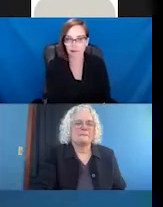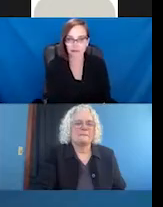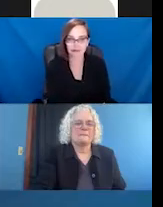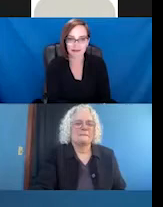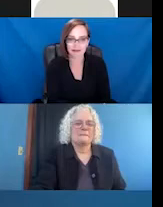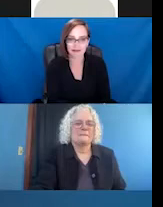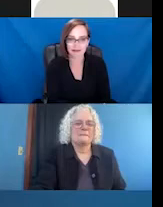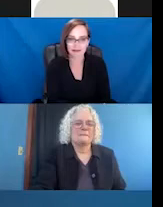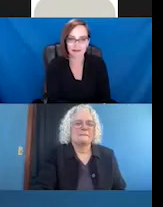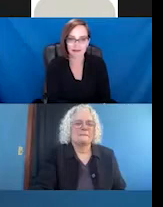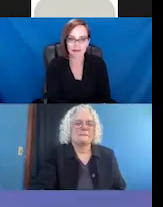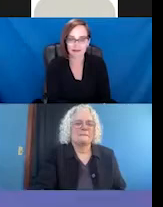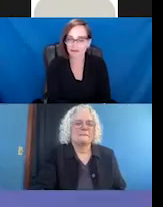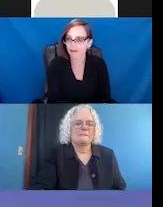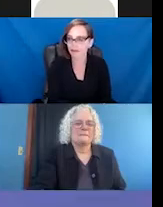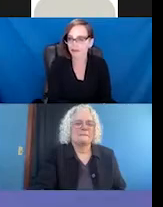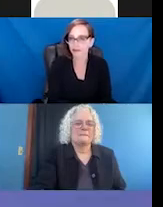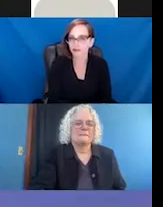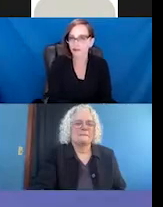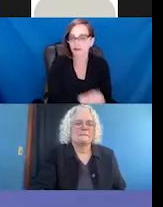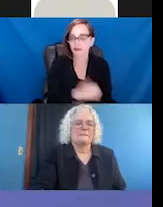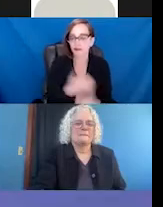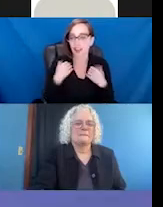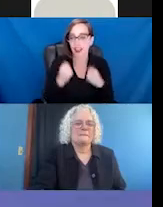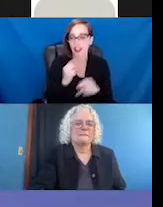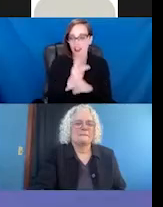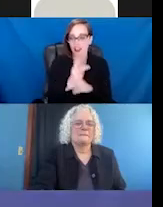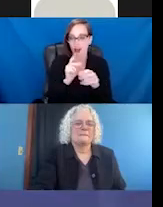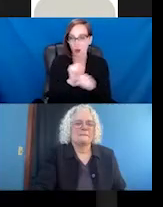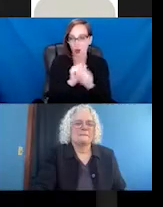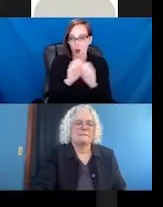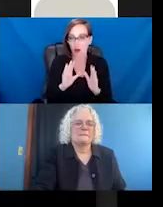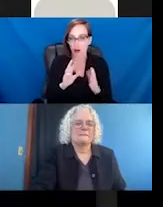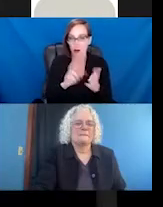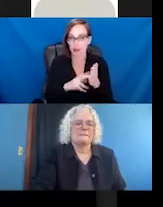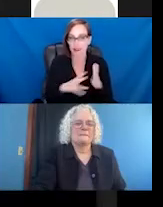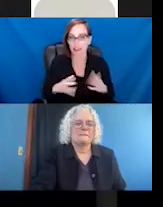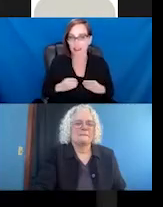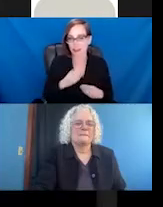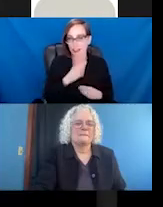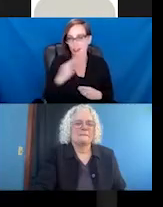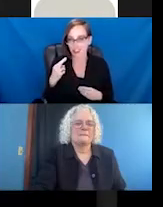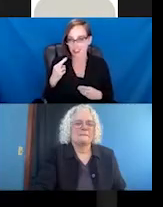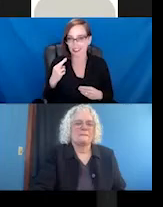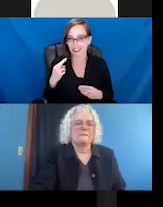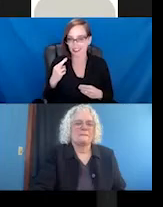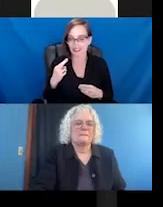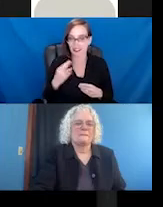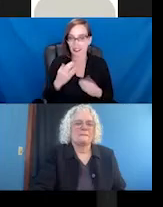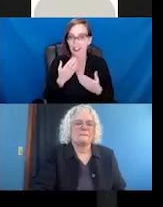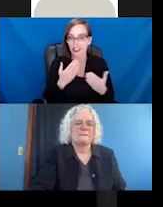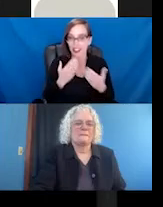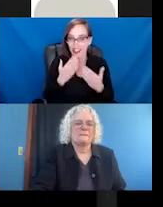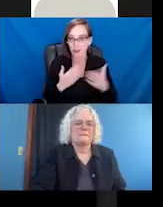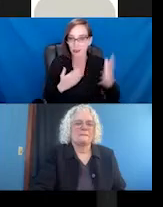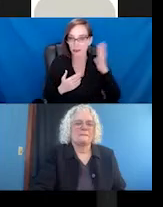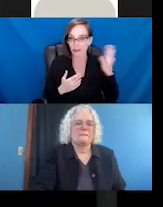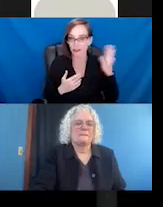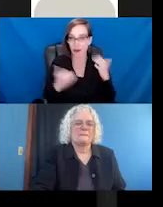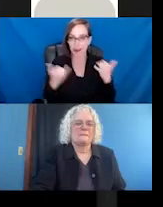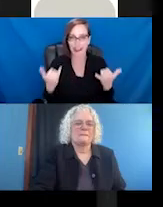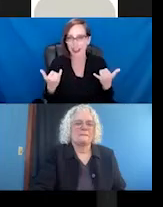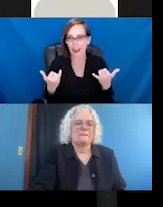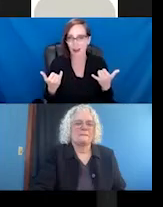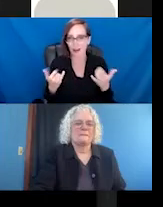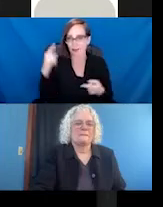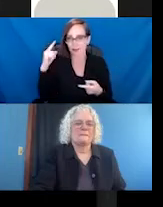The life of a healthcare worker means placing yourself in constant risk. And the thank yous that we used to get have long since become empty words before fading